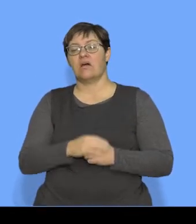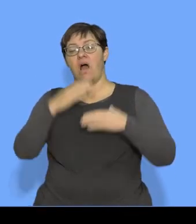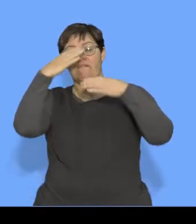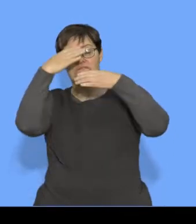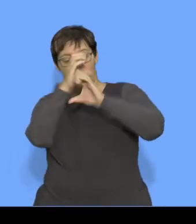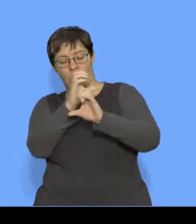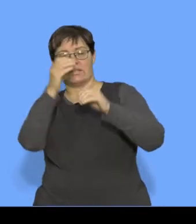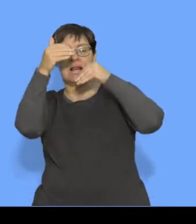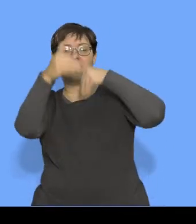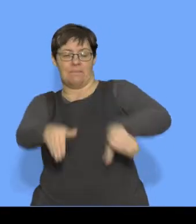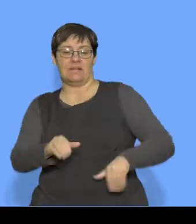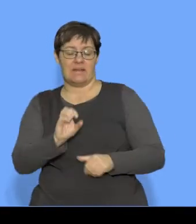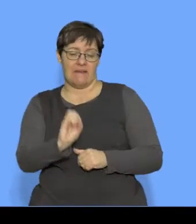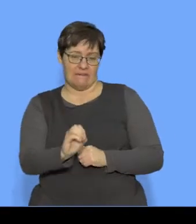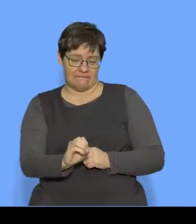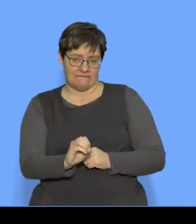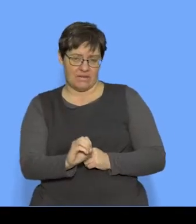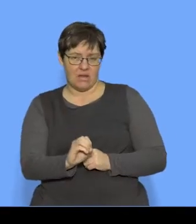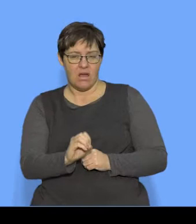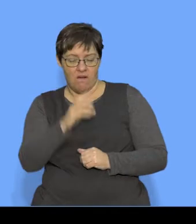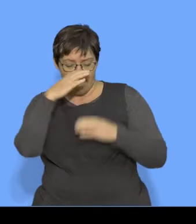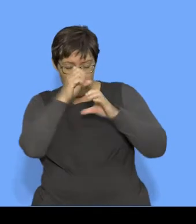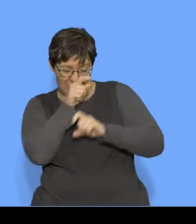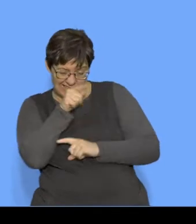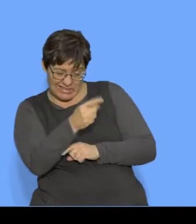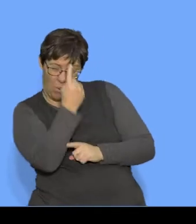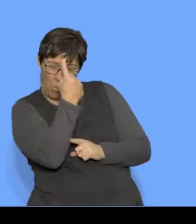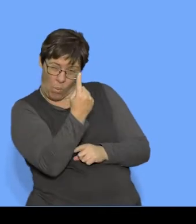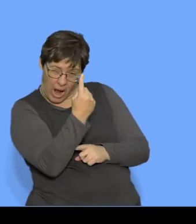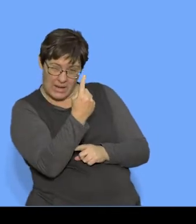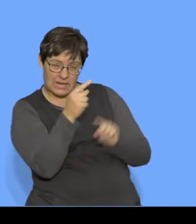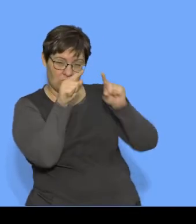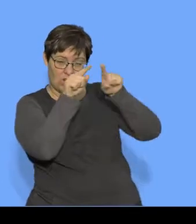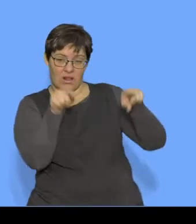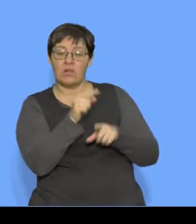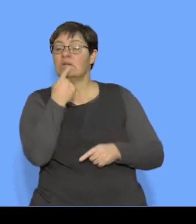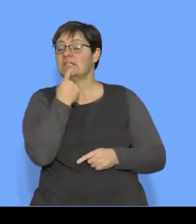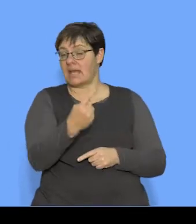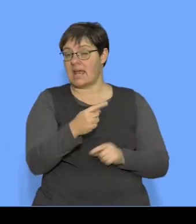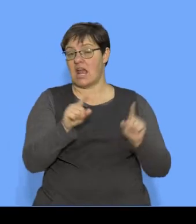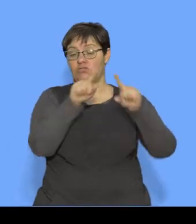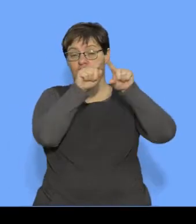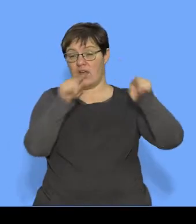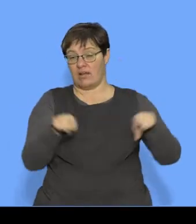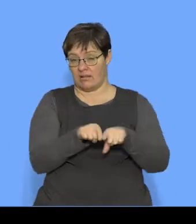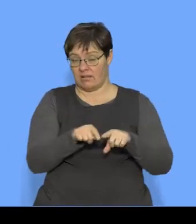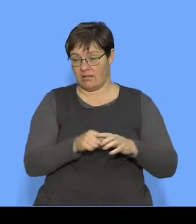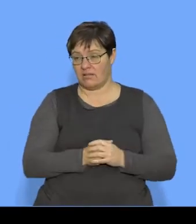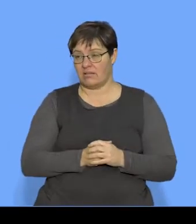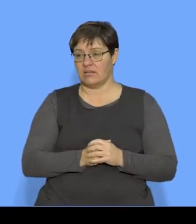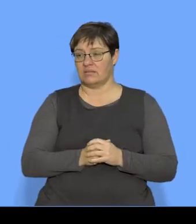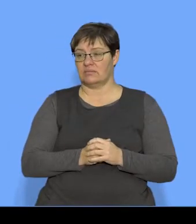limit my focus to a specific triangle. So I will say in triangle,